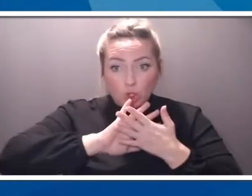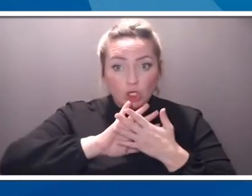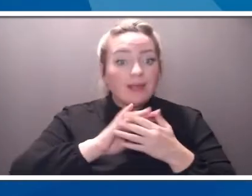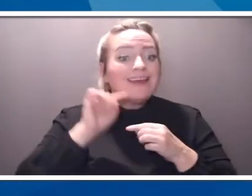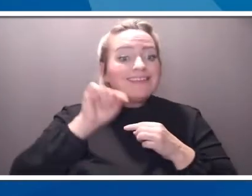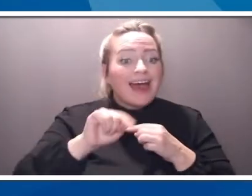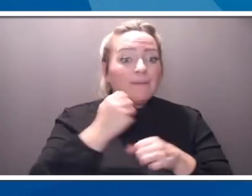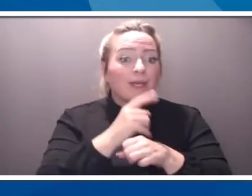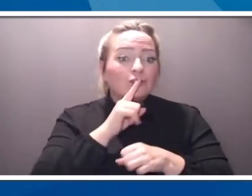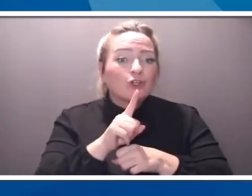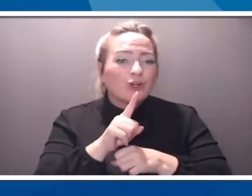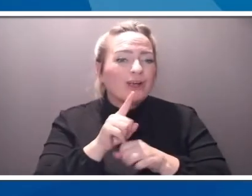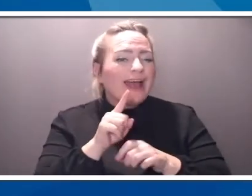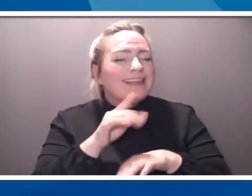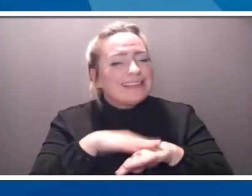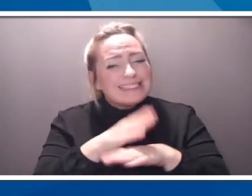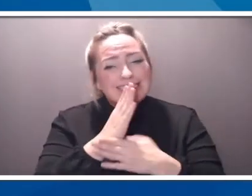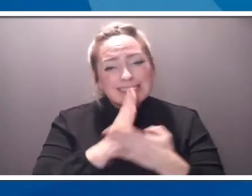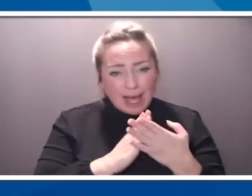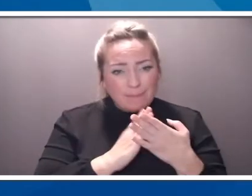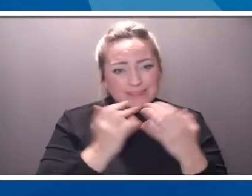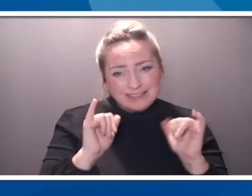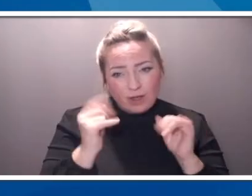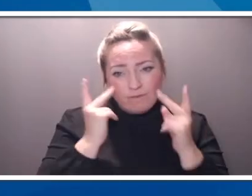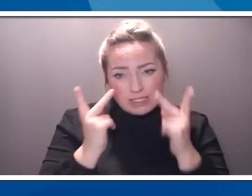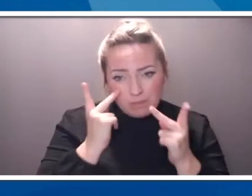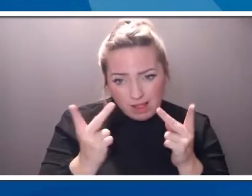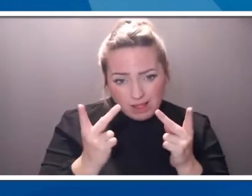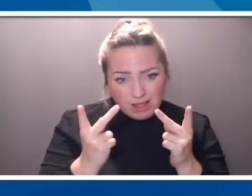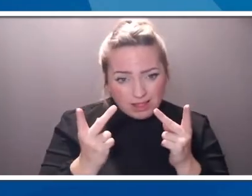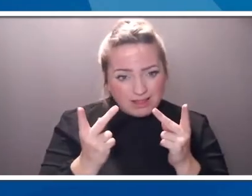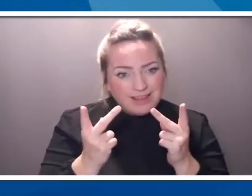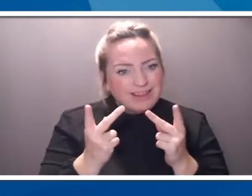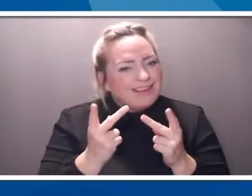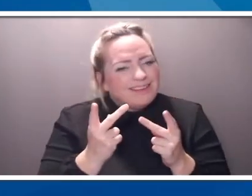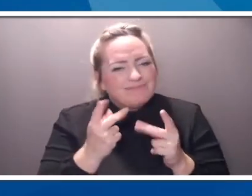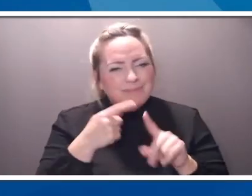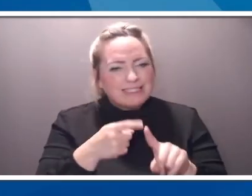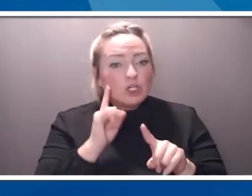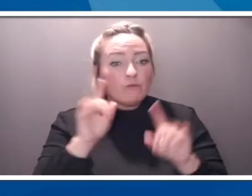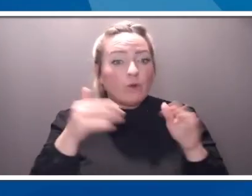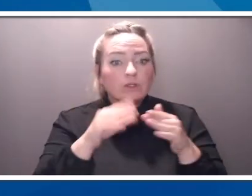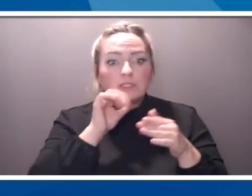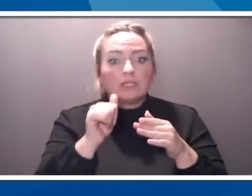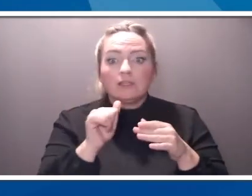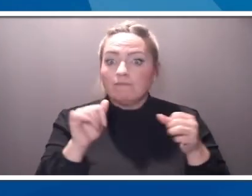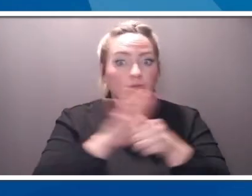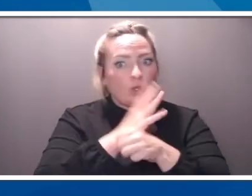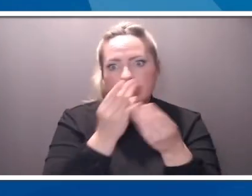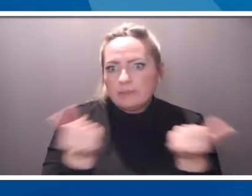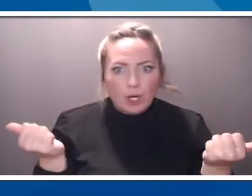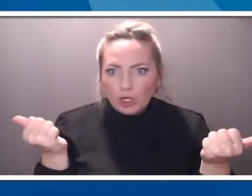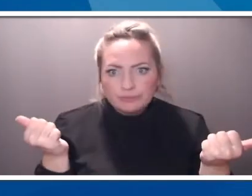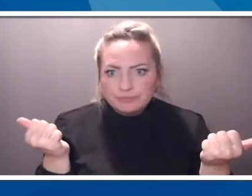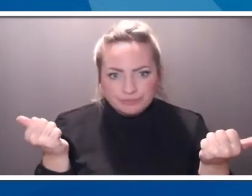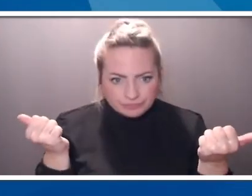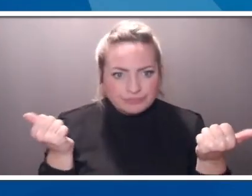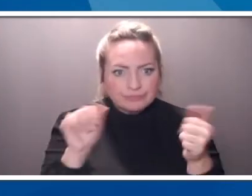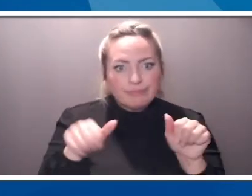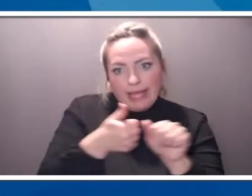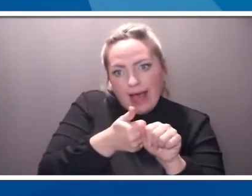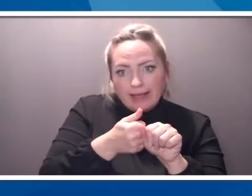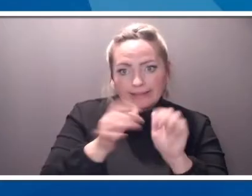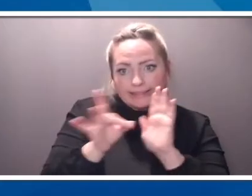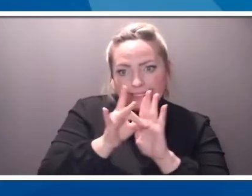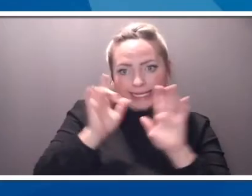level for focus not obscured, you want to make sure that at least some of it is still visible. That basically your focus doesn't